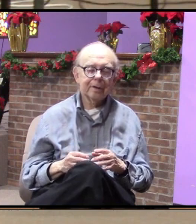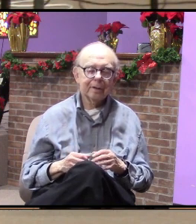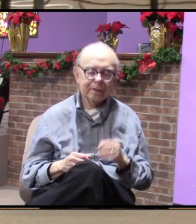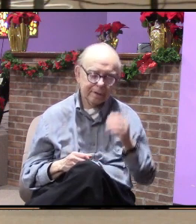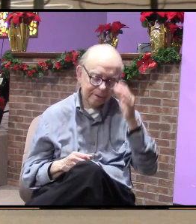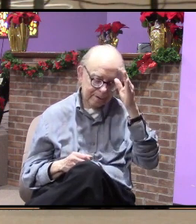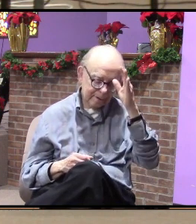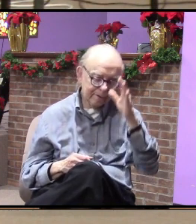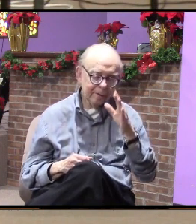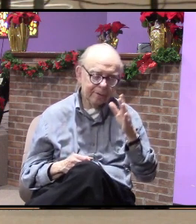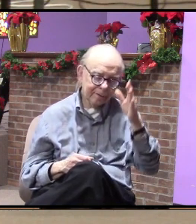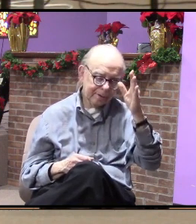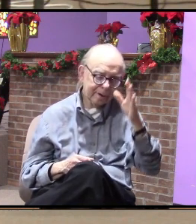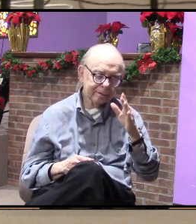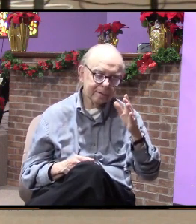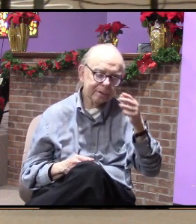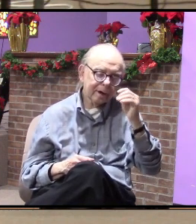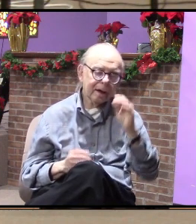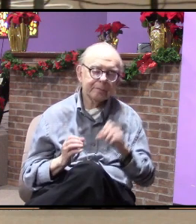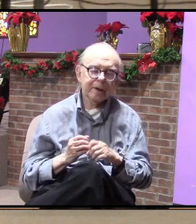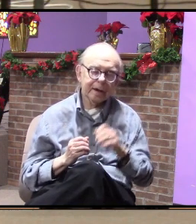and all the other stuff.